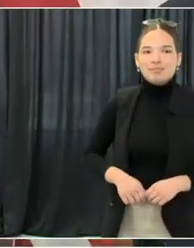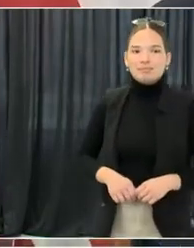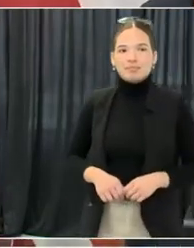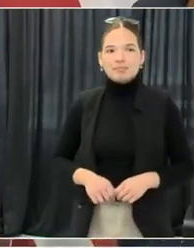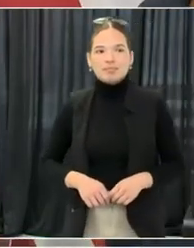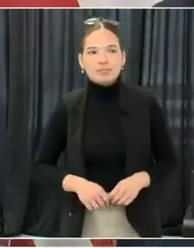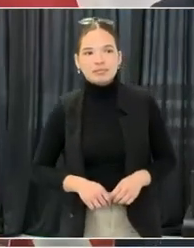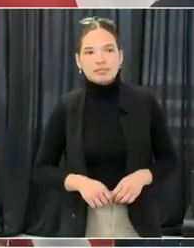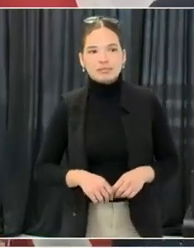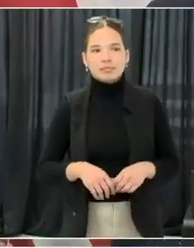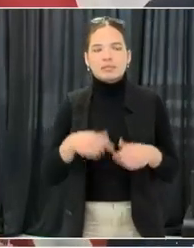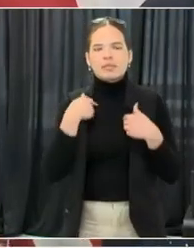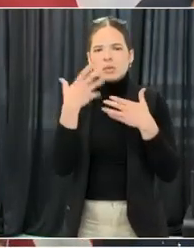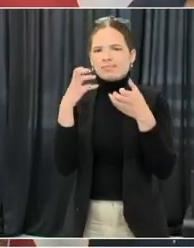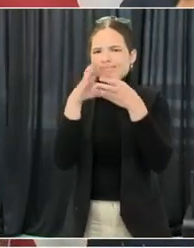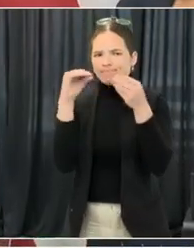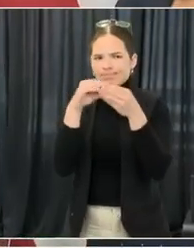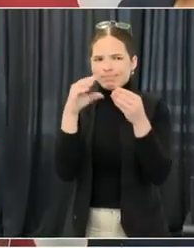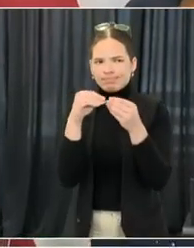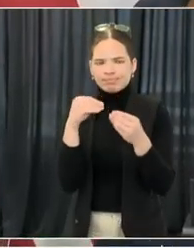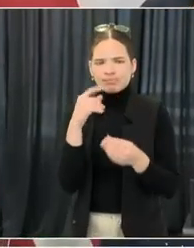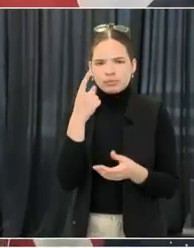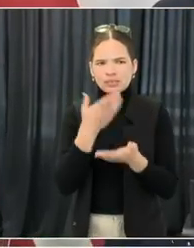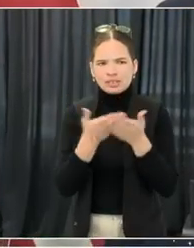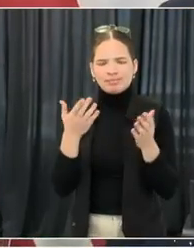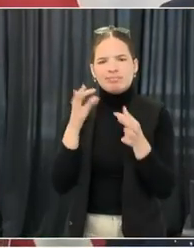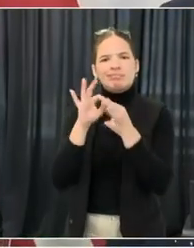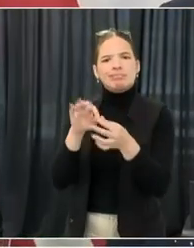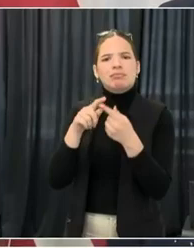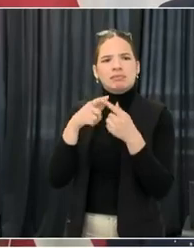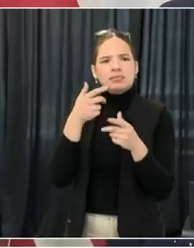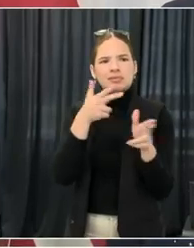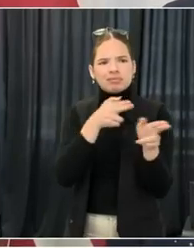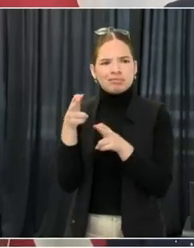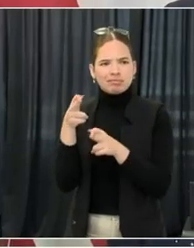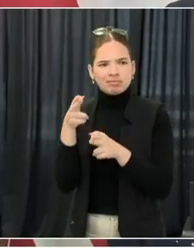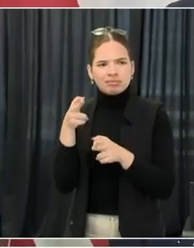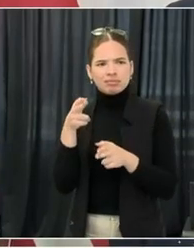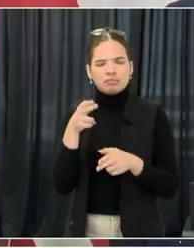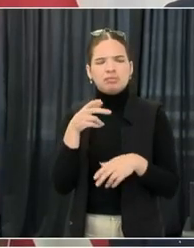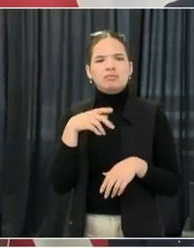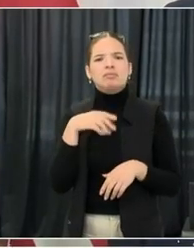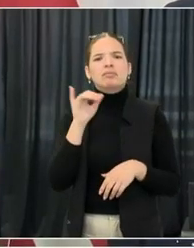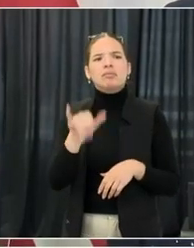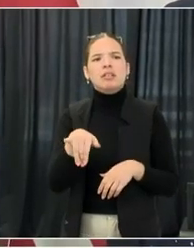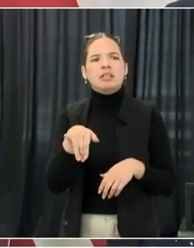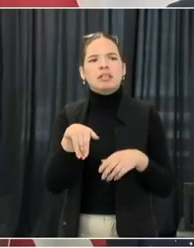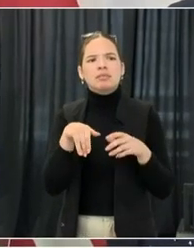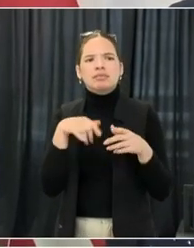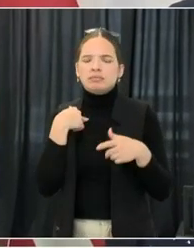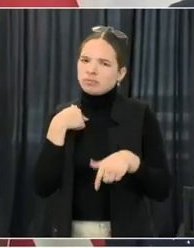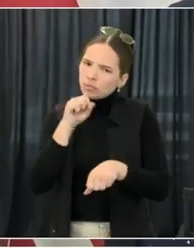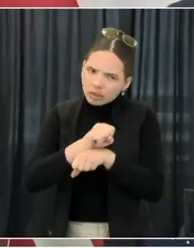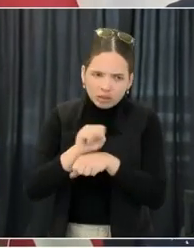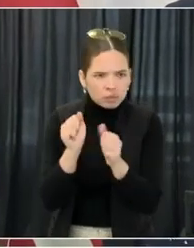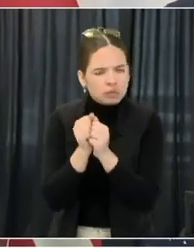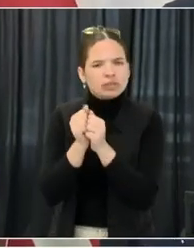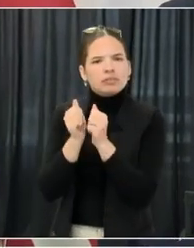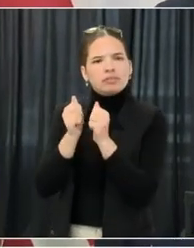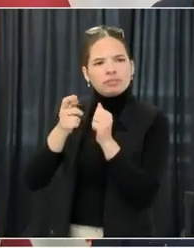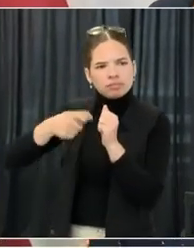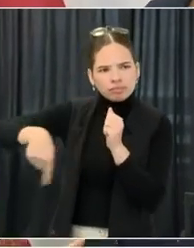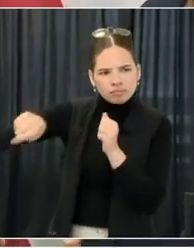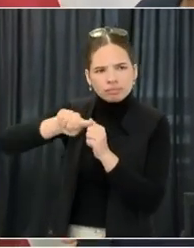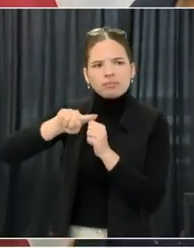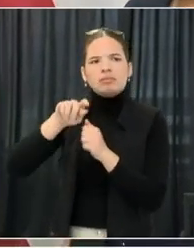The other thing that I would add, we're doing everything we possibly can to include working very, very closely with the ATF.